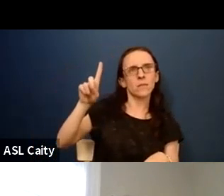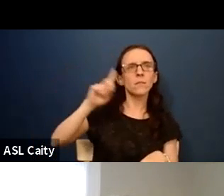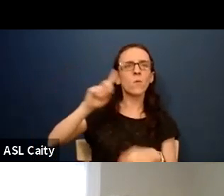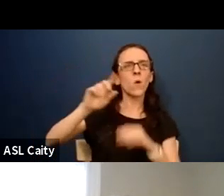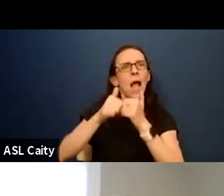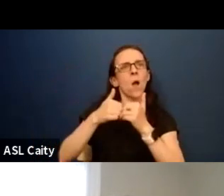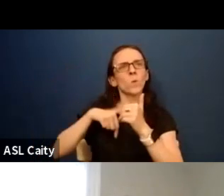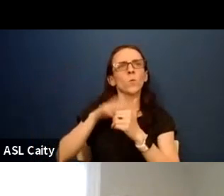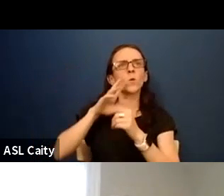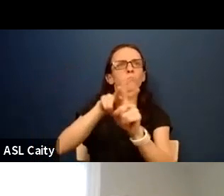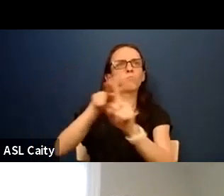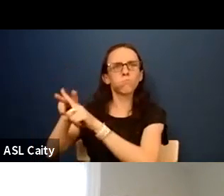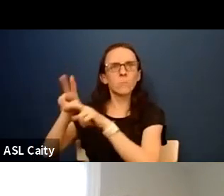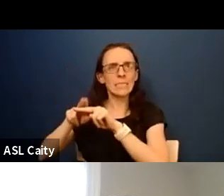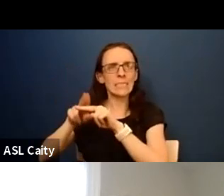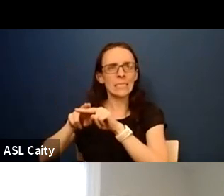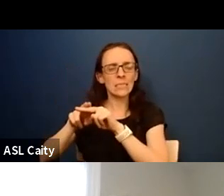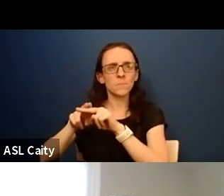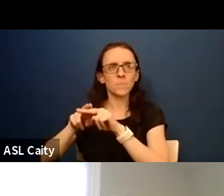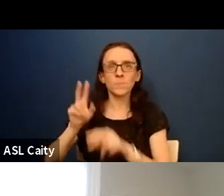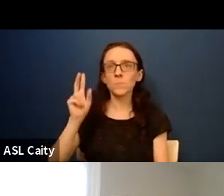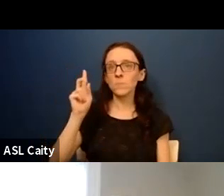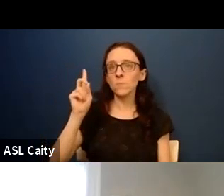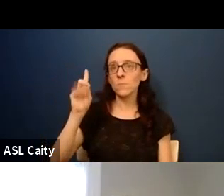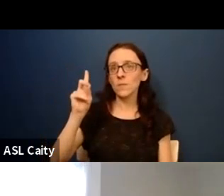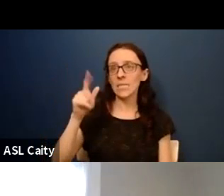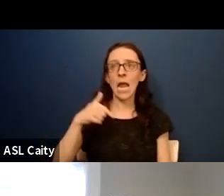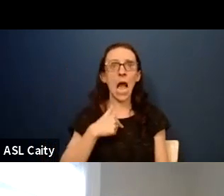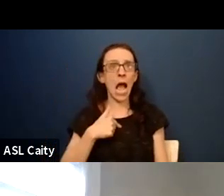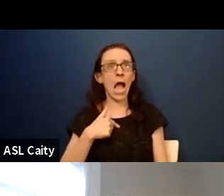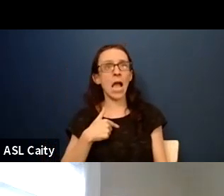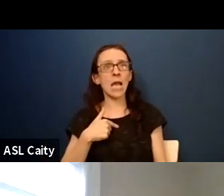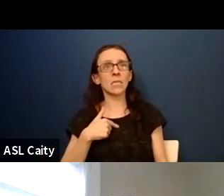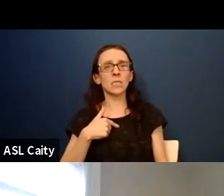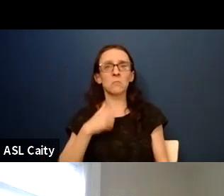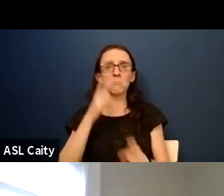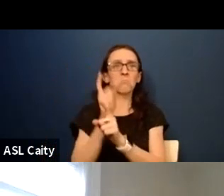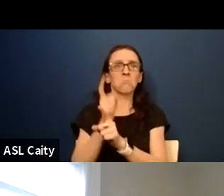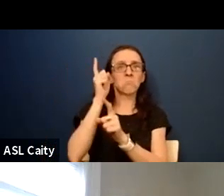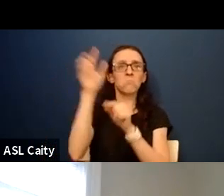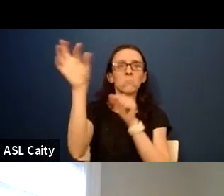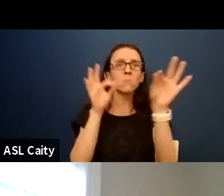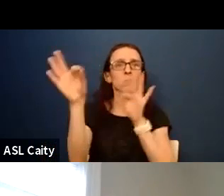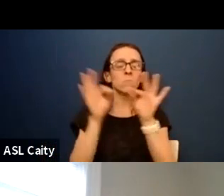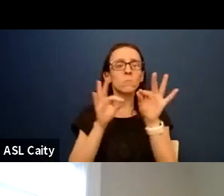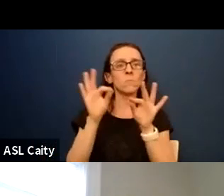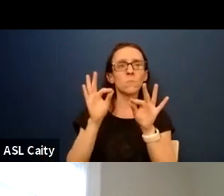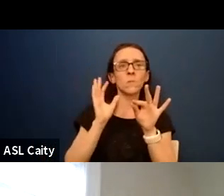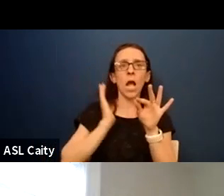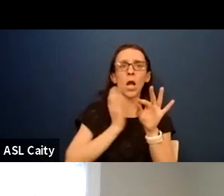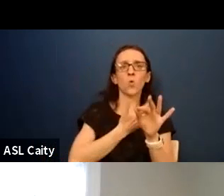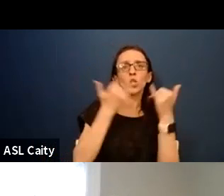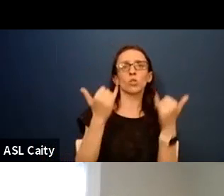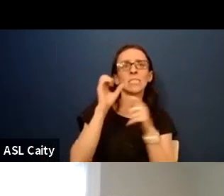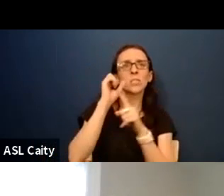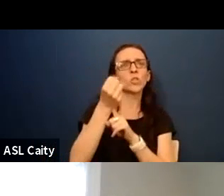allocation, did I capture where we are in terms of, yes, Dr.